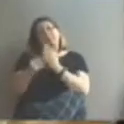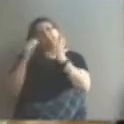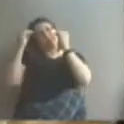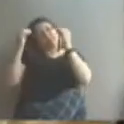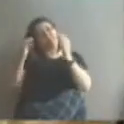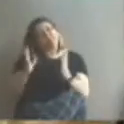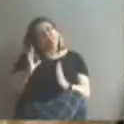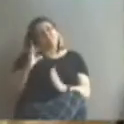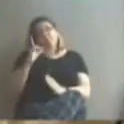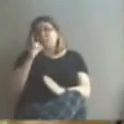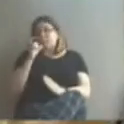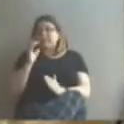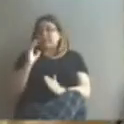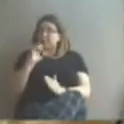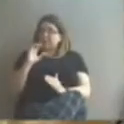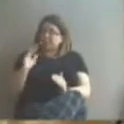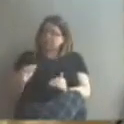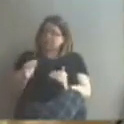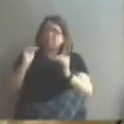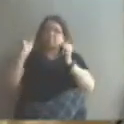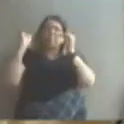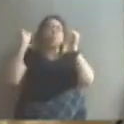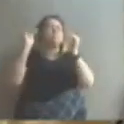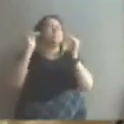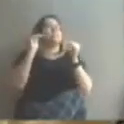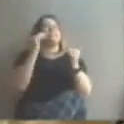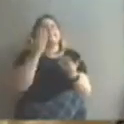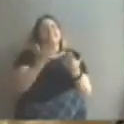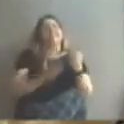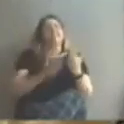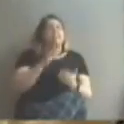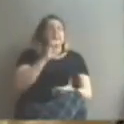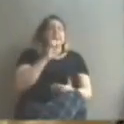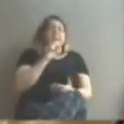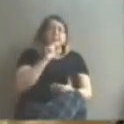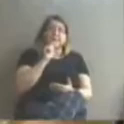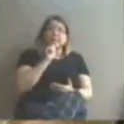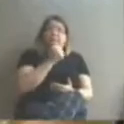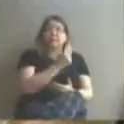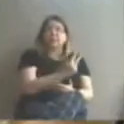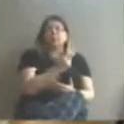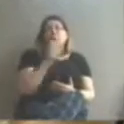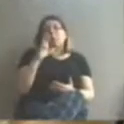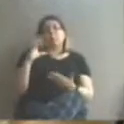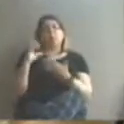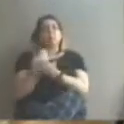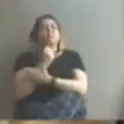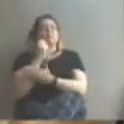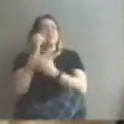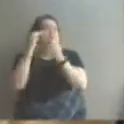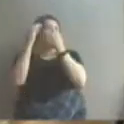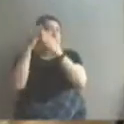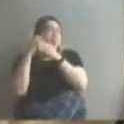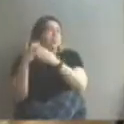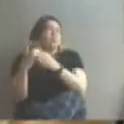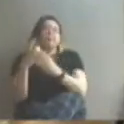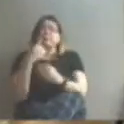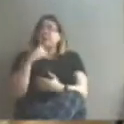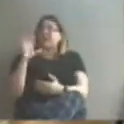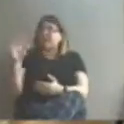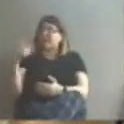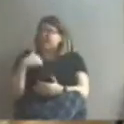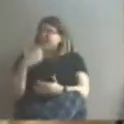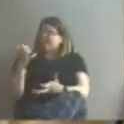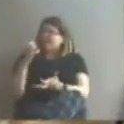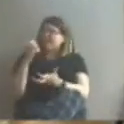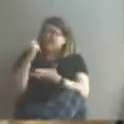have surfaced to the top, who have said, whether it was at ESET 2 or have taken the liberty as teacher leaders to say, I love to help